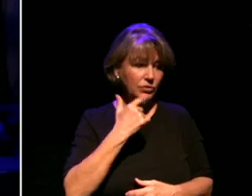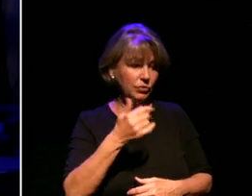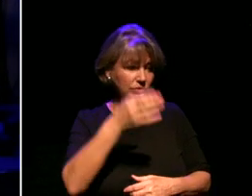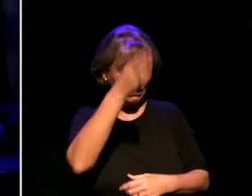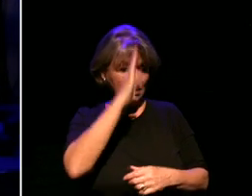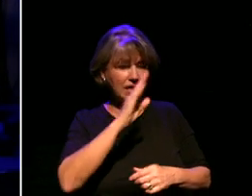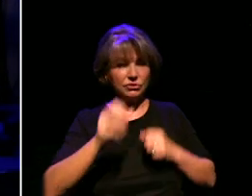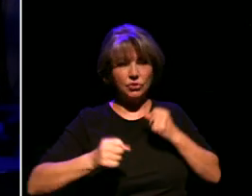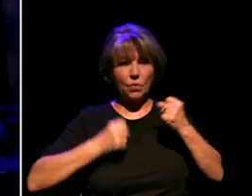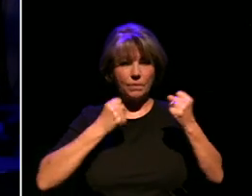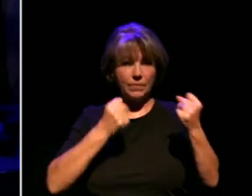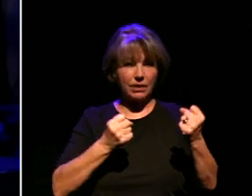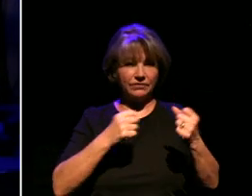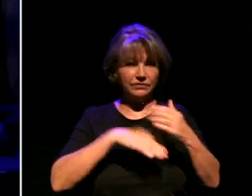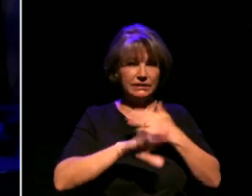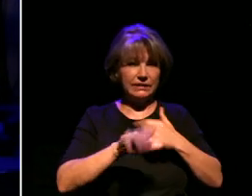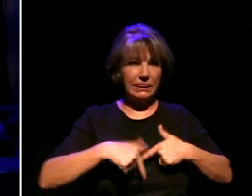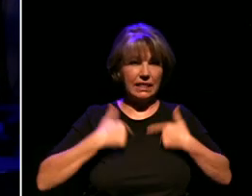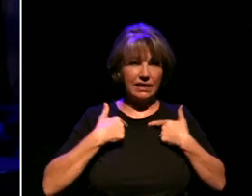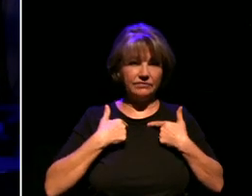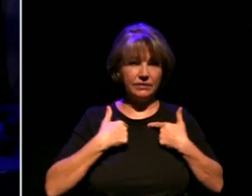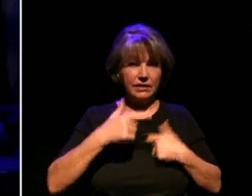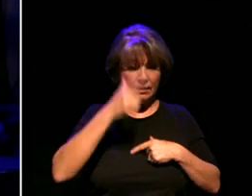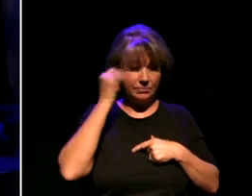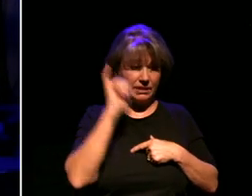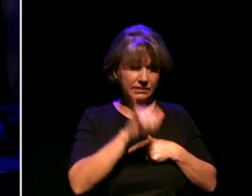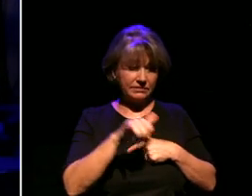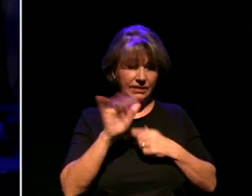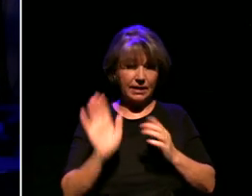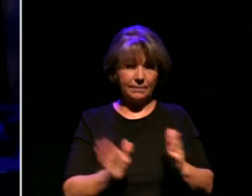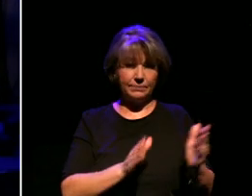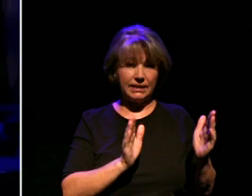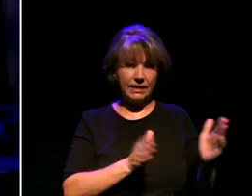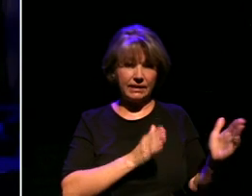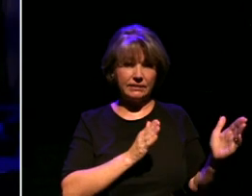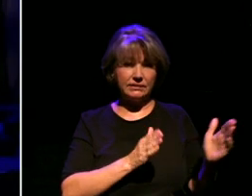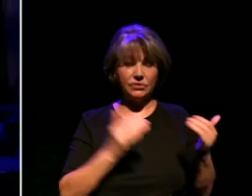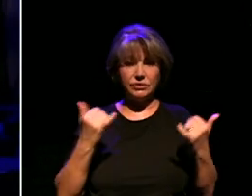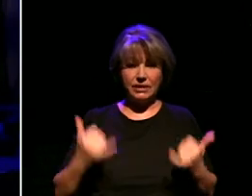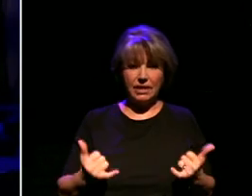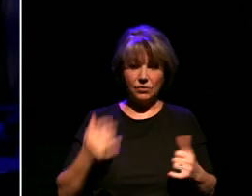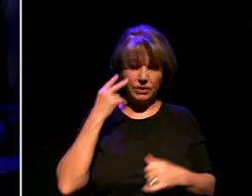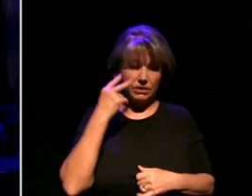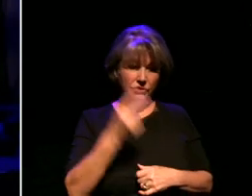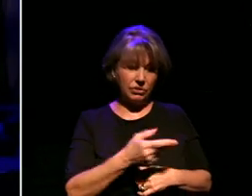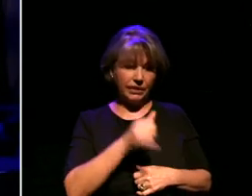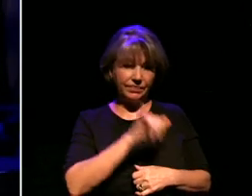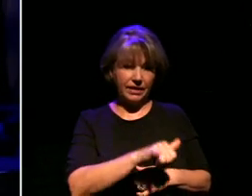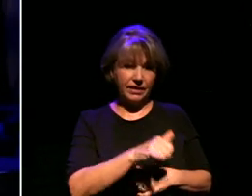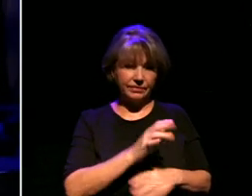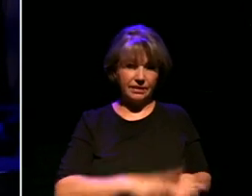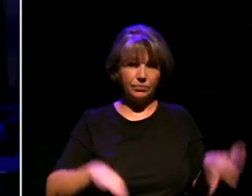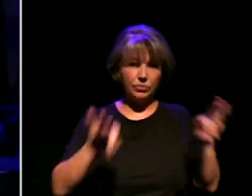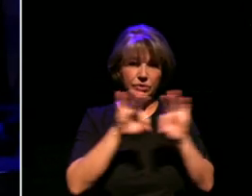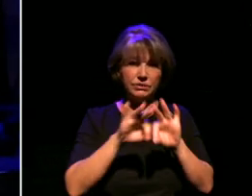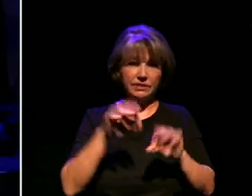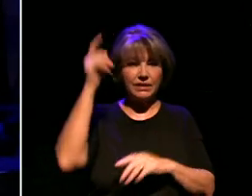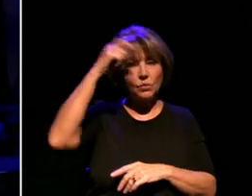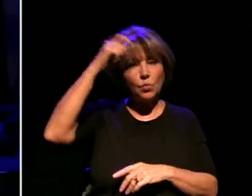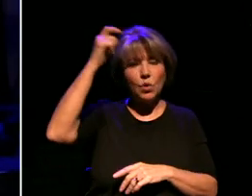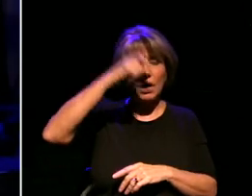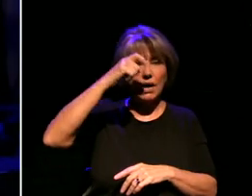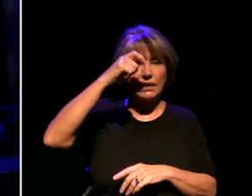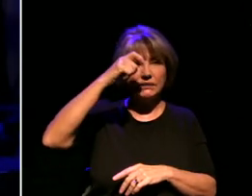life because of this plan. And that's what we're going to look at, is the importance of having a